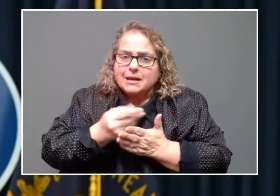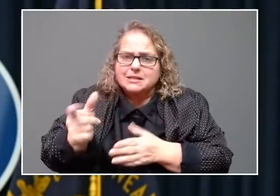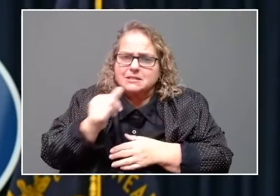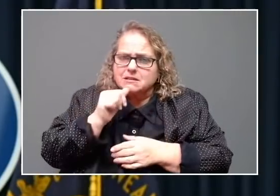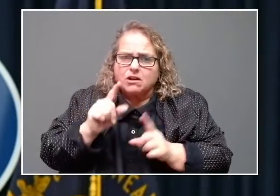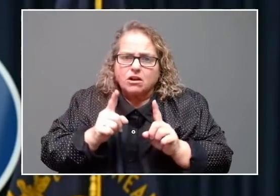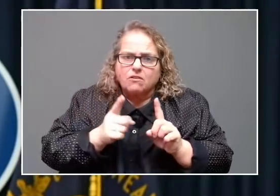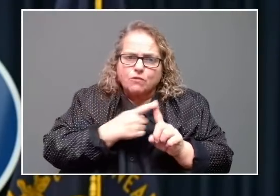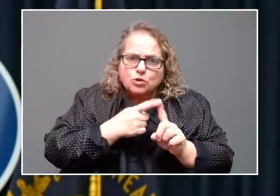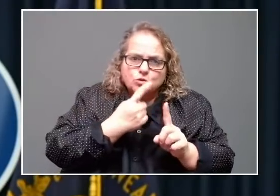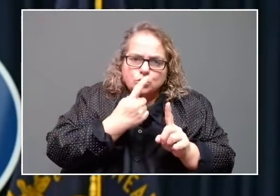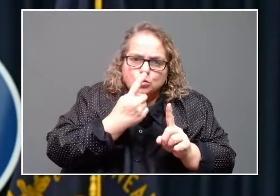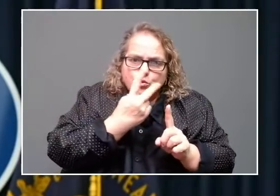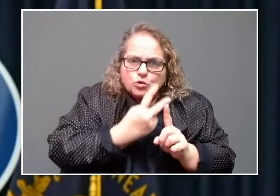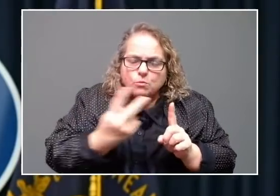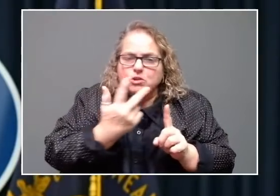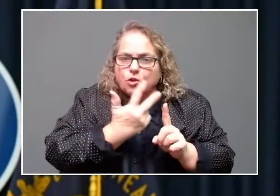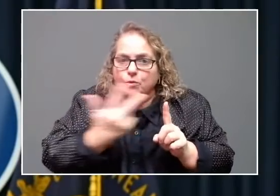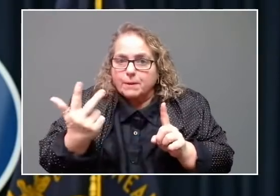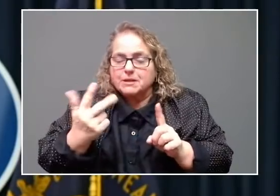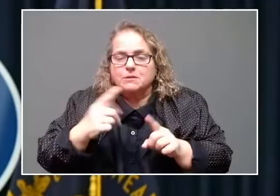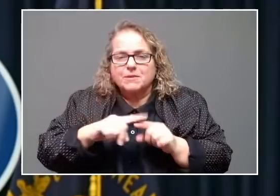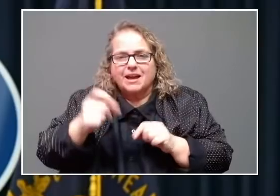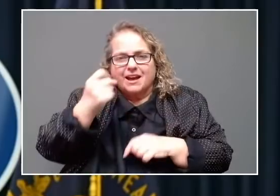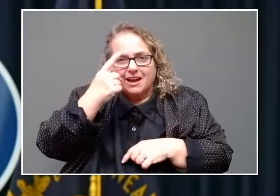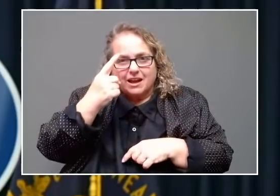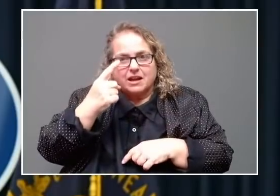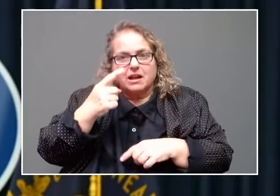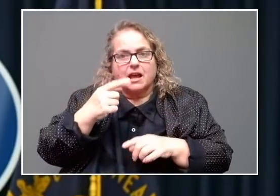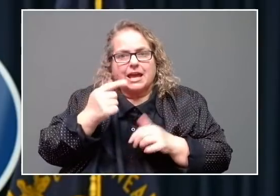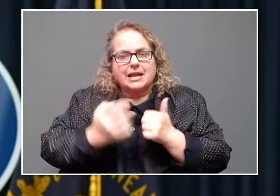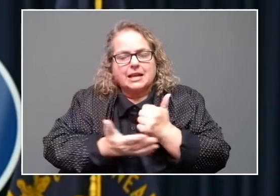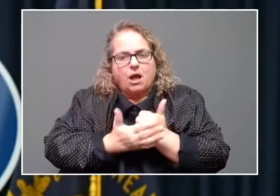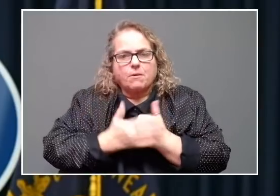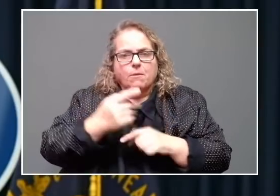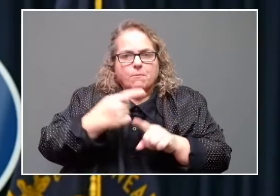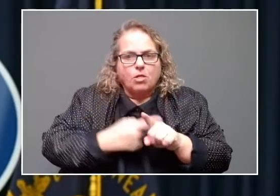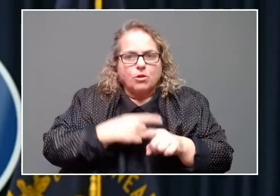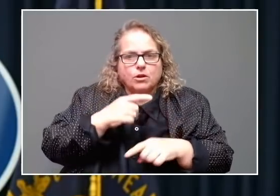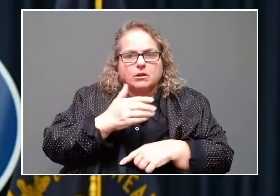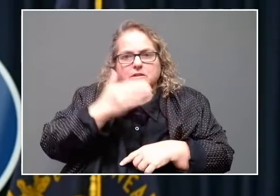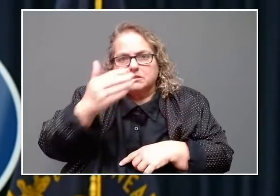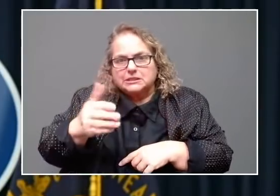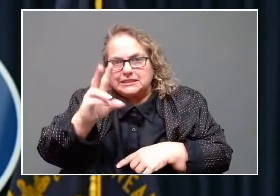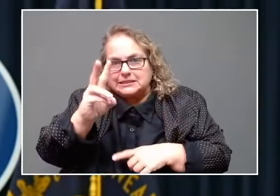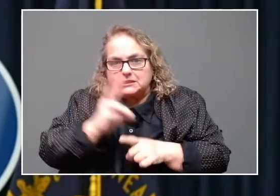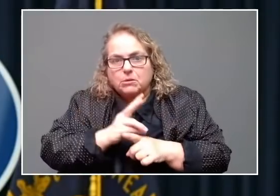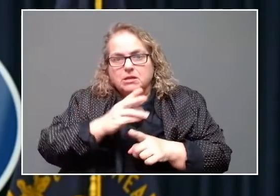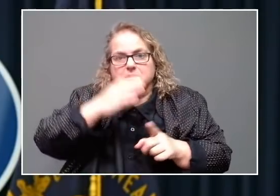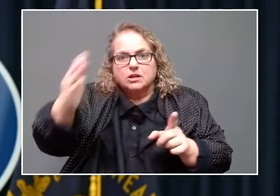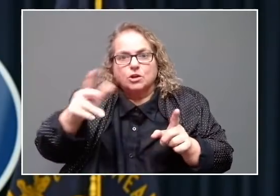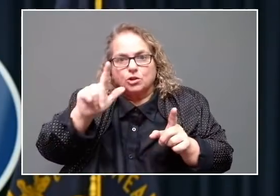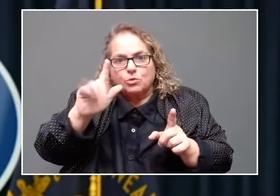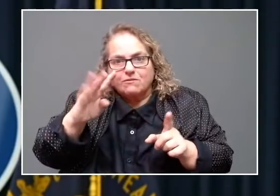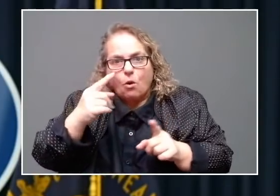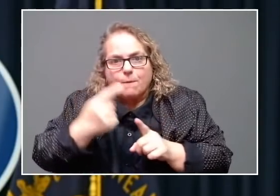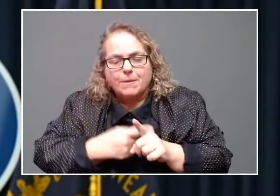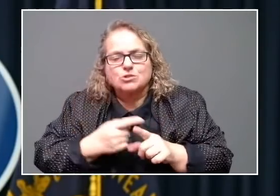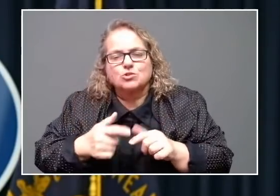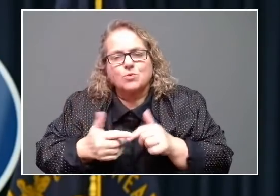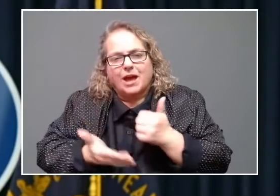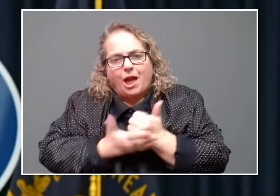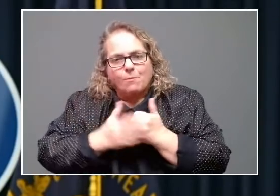month 6 through month 24 and providing help along the way until these folks can rebuild their